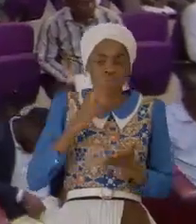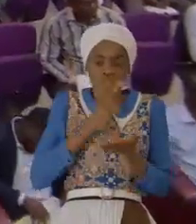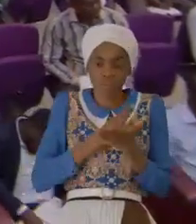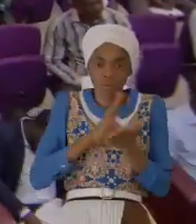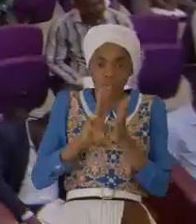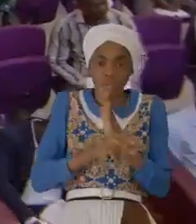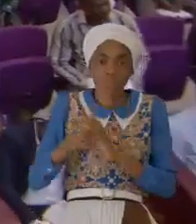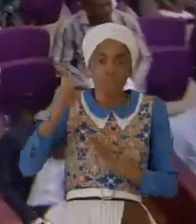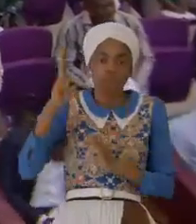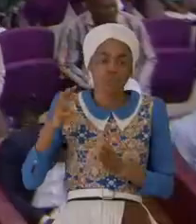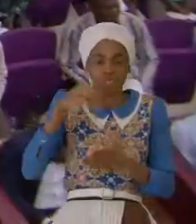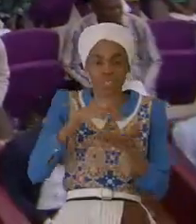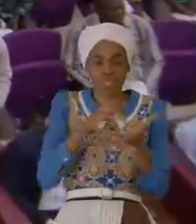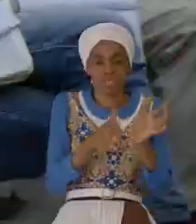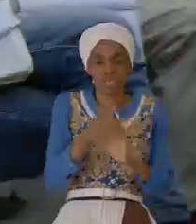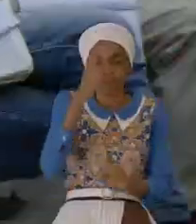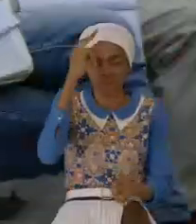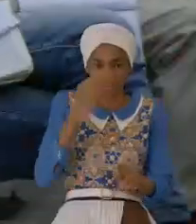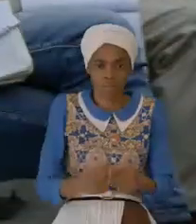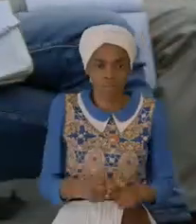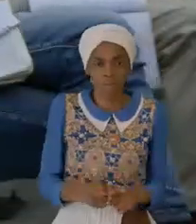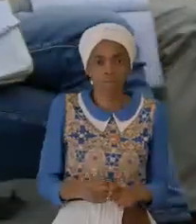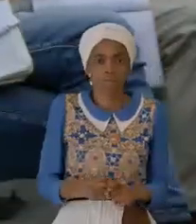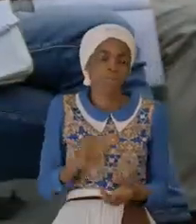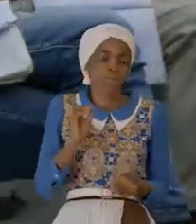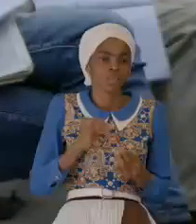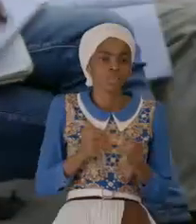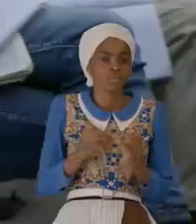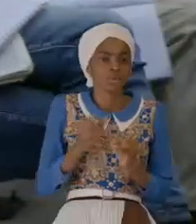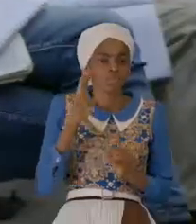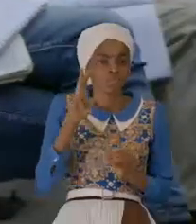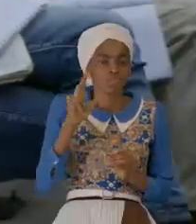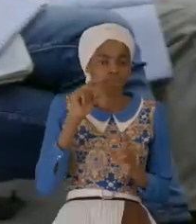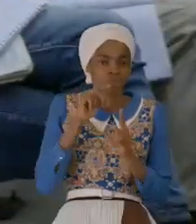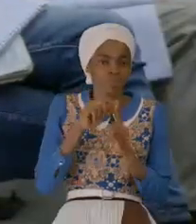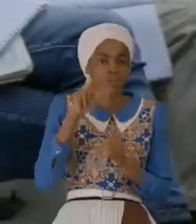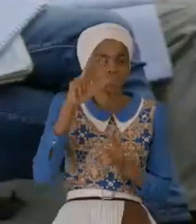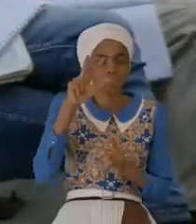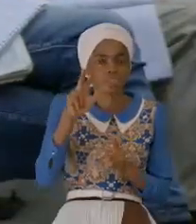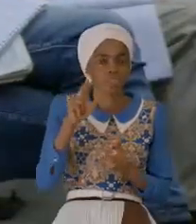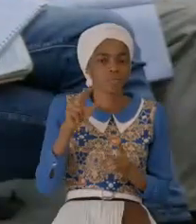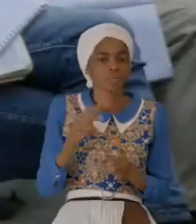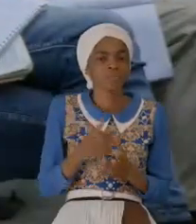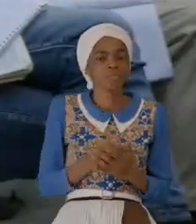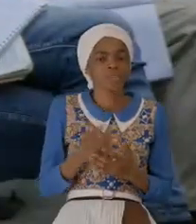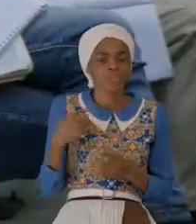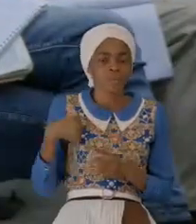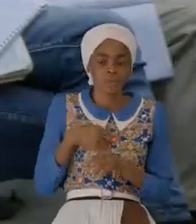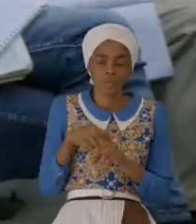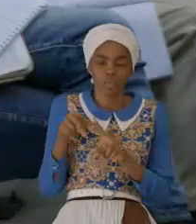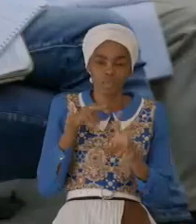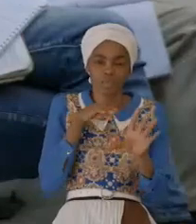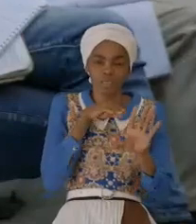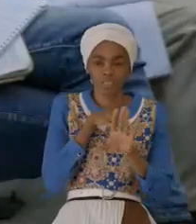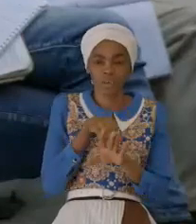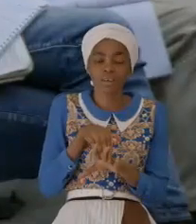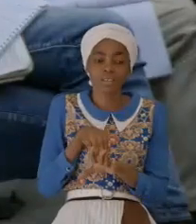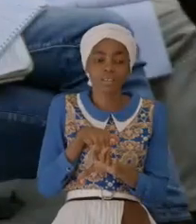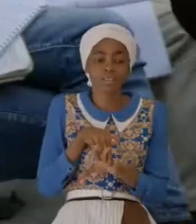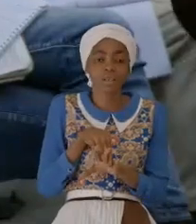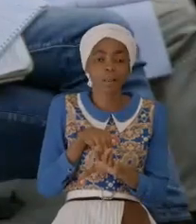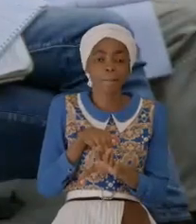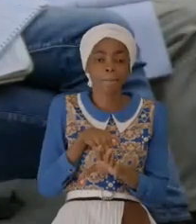in Jesus' name. We're coming to number three now. Point number three. We're looking at